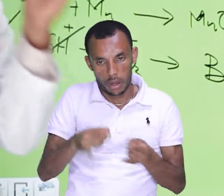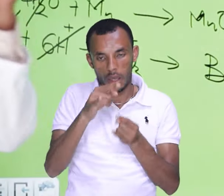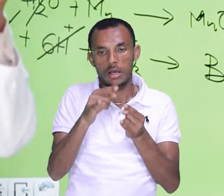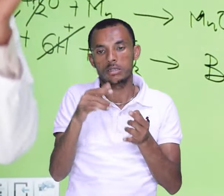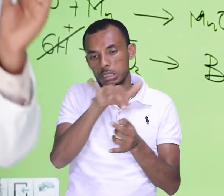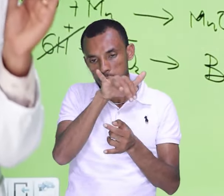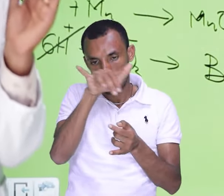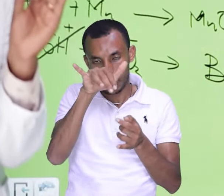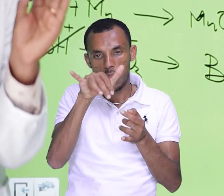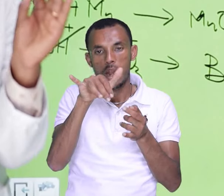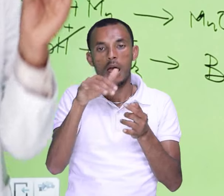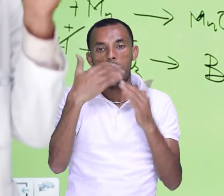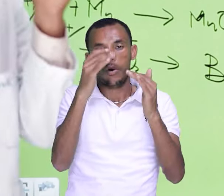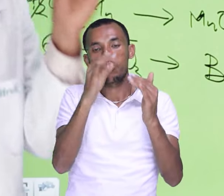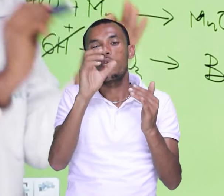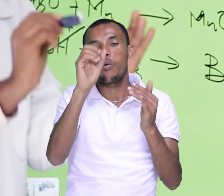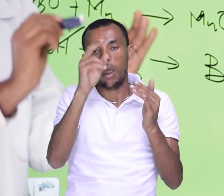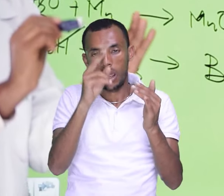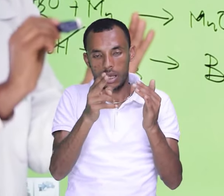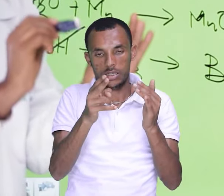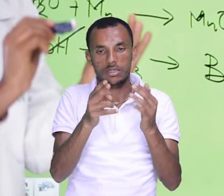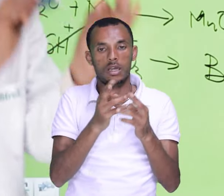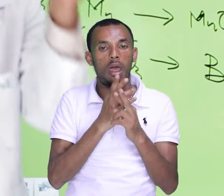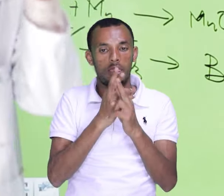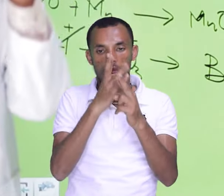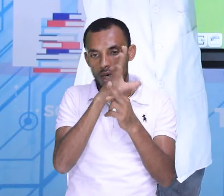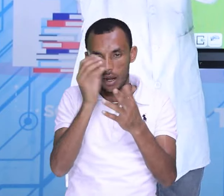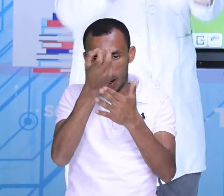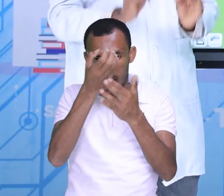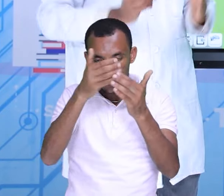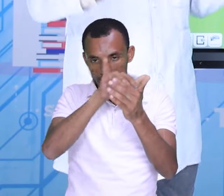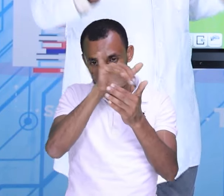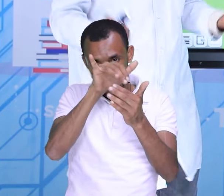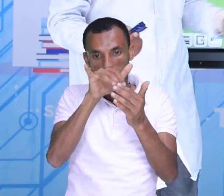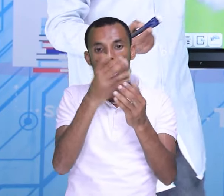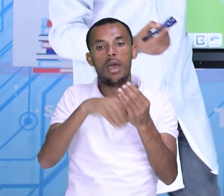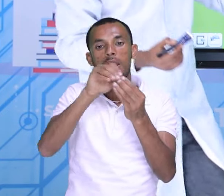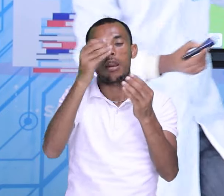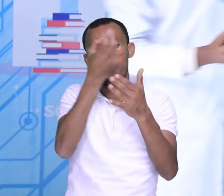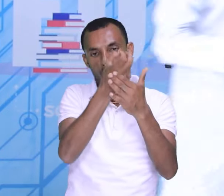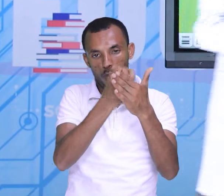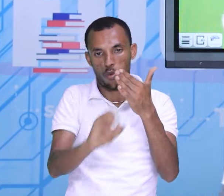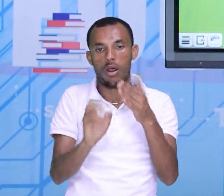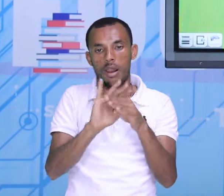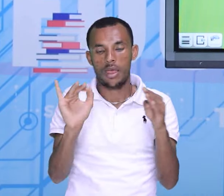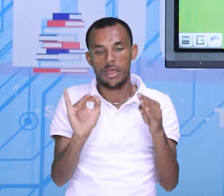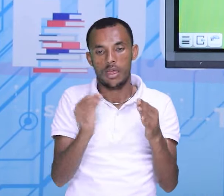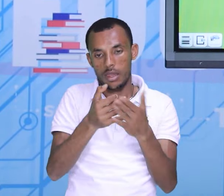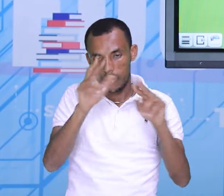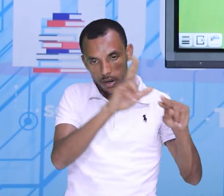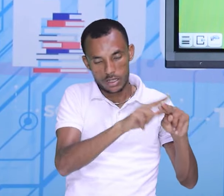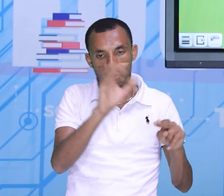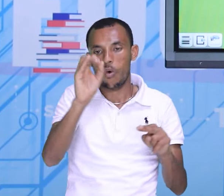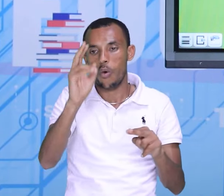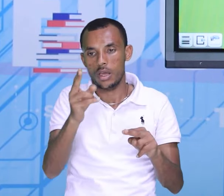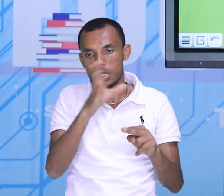amount of OH minus is added in reactants position, again in product position. How much? It depends on the number of H plus. If this